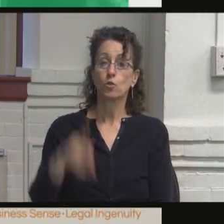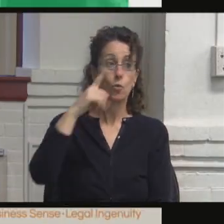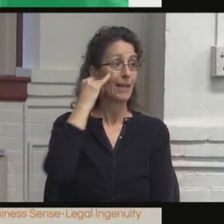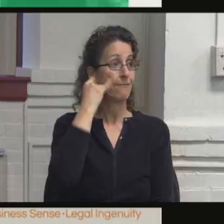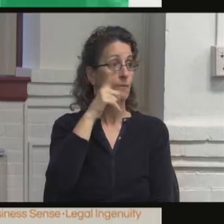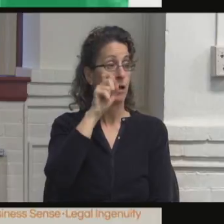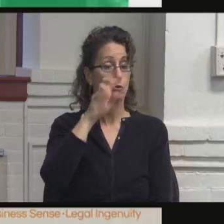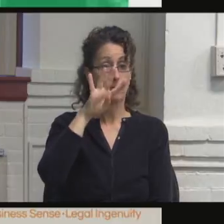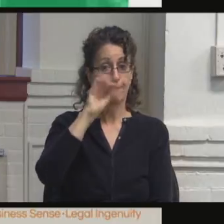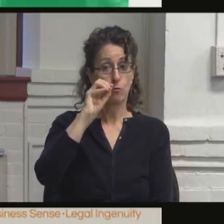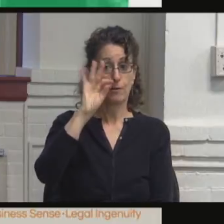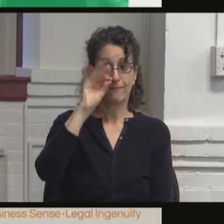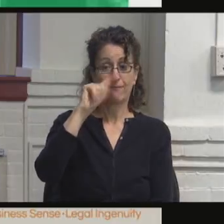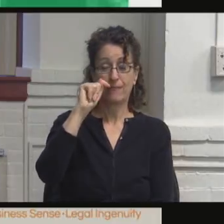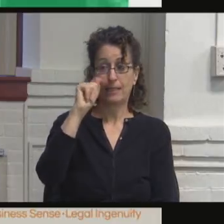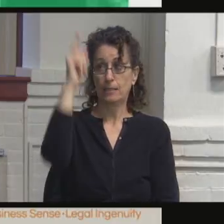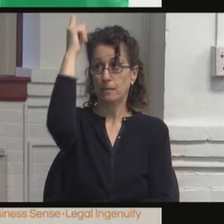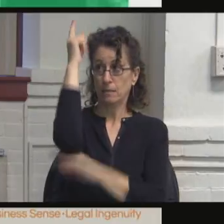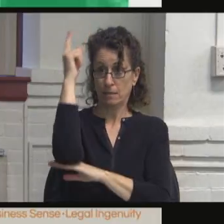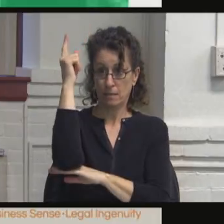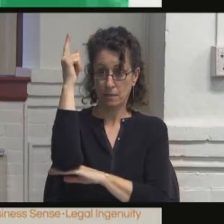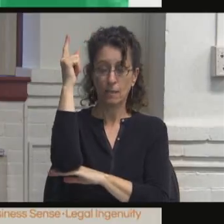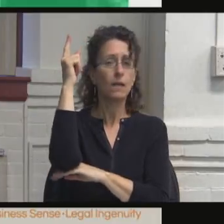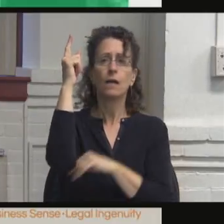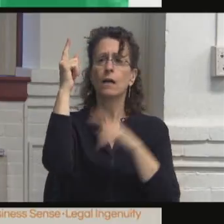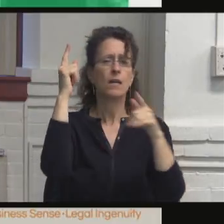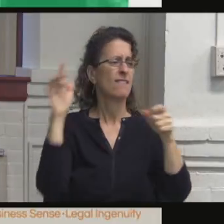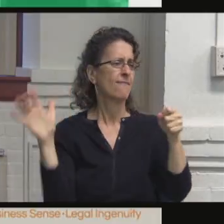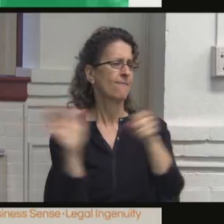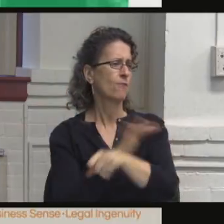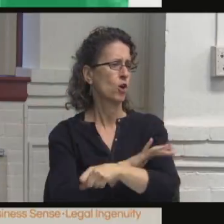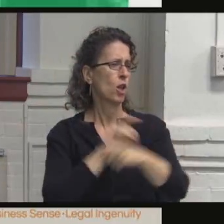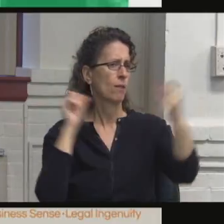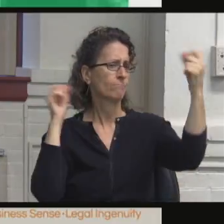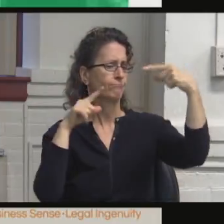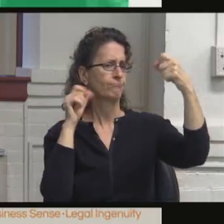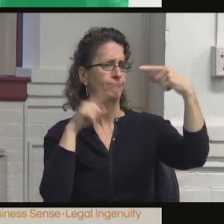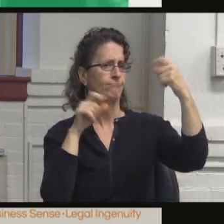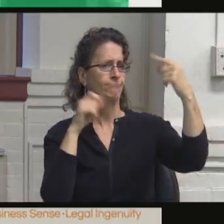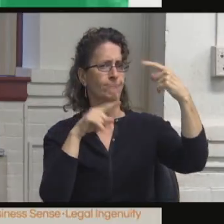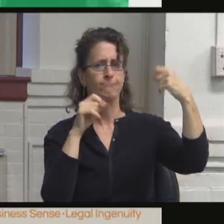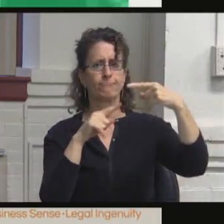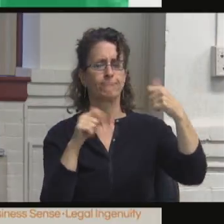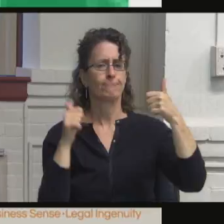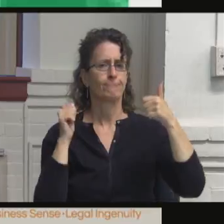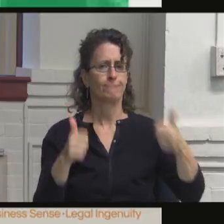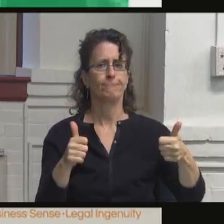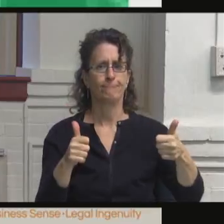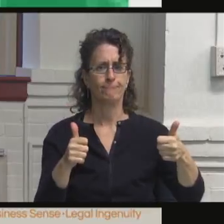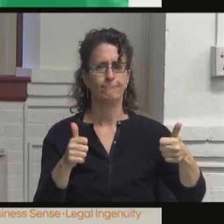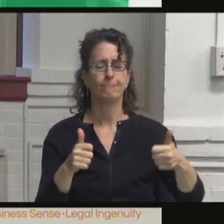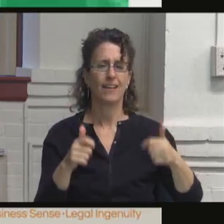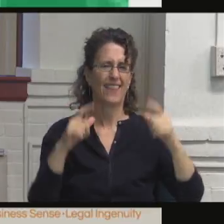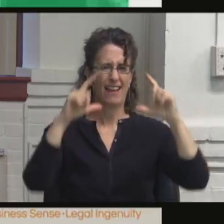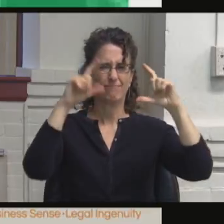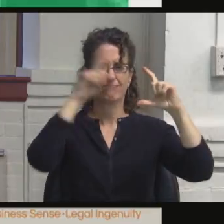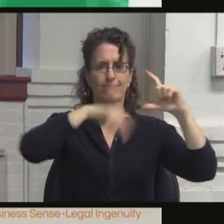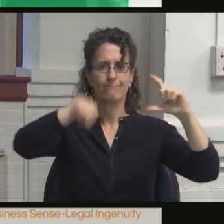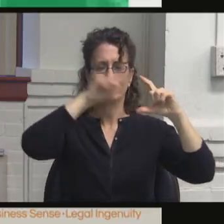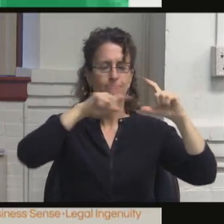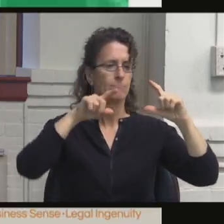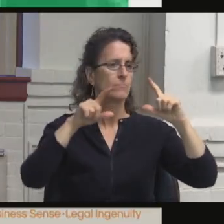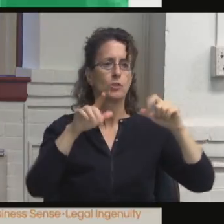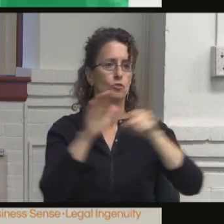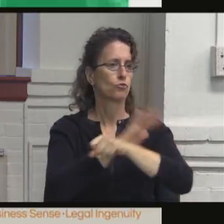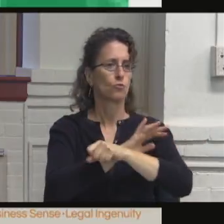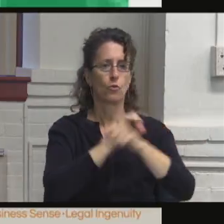feet, we will essentially cover that gap. If you look at where the red circle is on the screen, we're basically able to ensure that